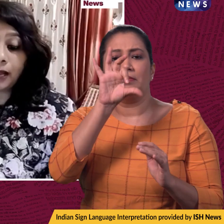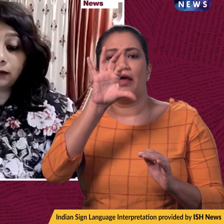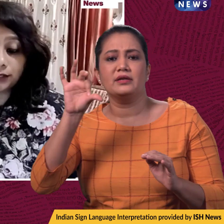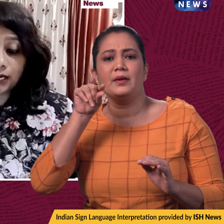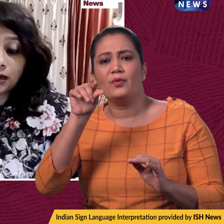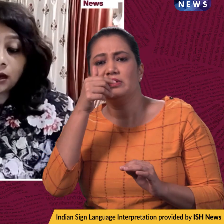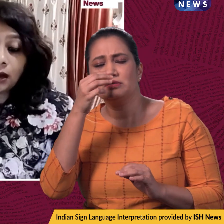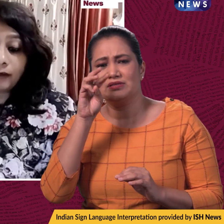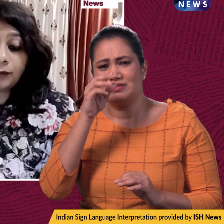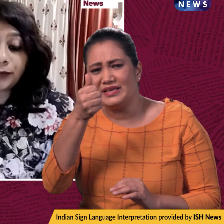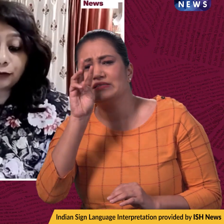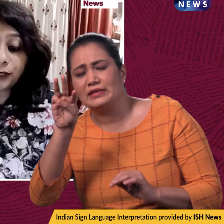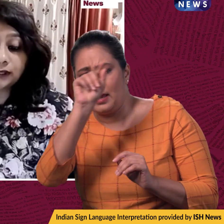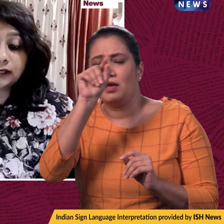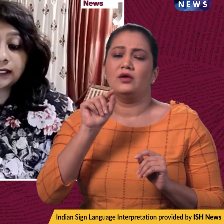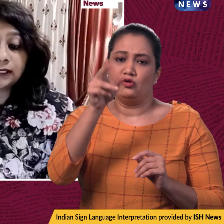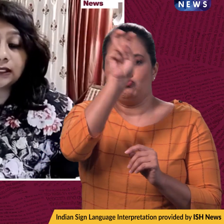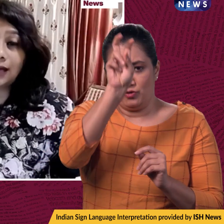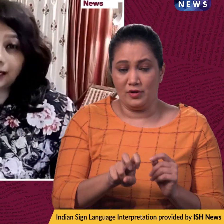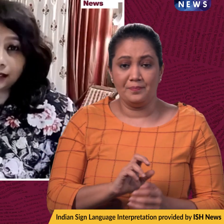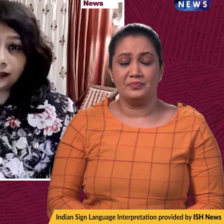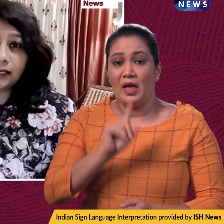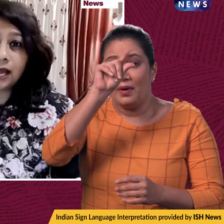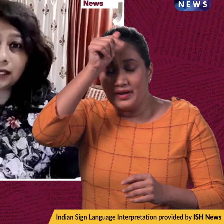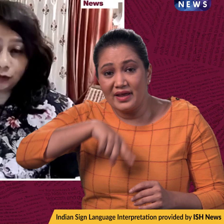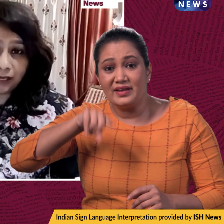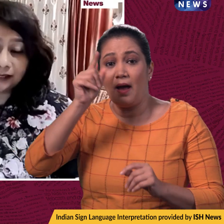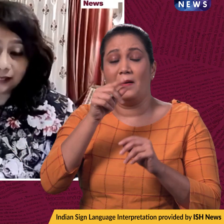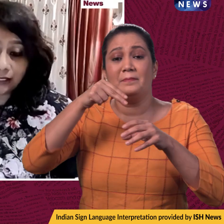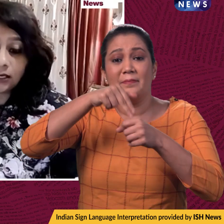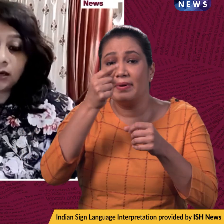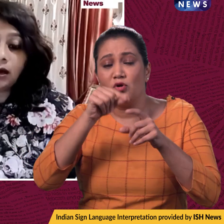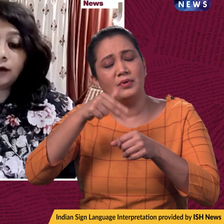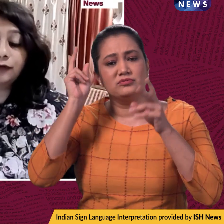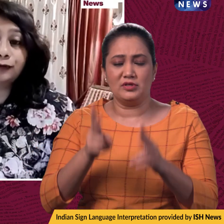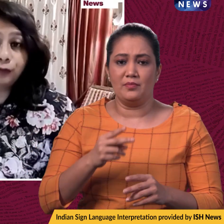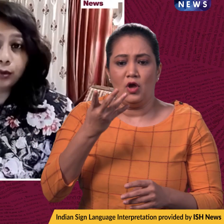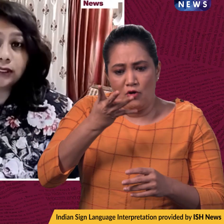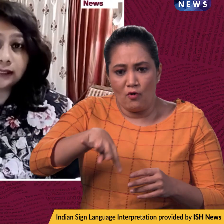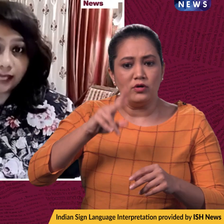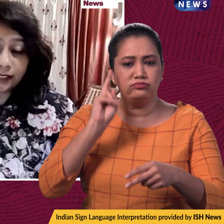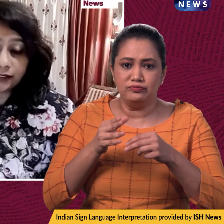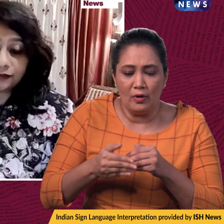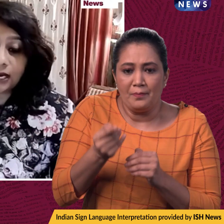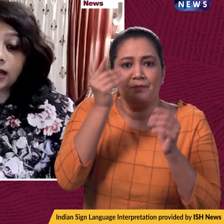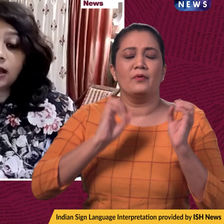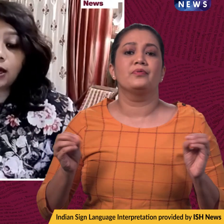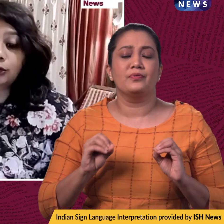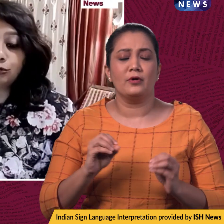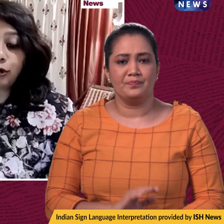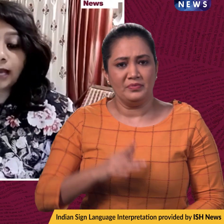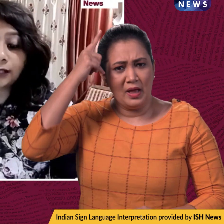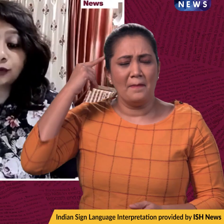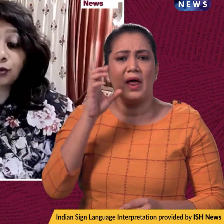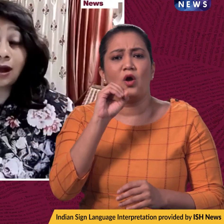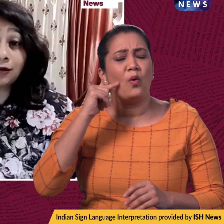$99.63 per barrel today. However, petrol prices in India, like I said, has remained steady for the fourth consecutive day.